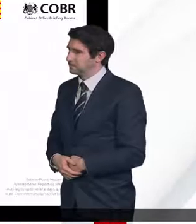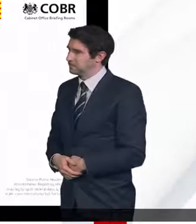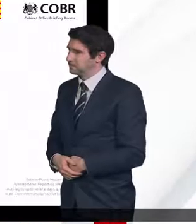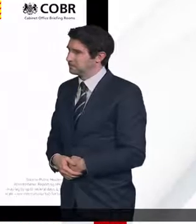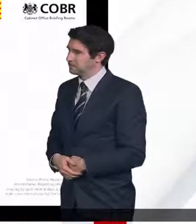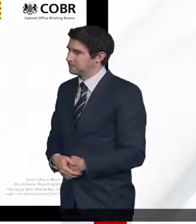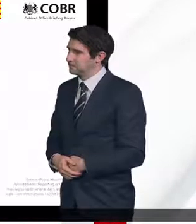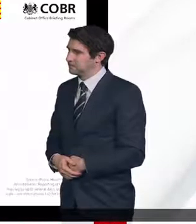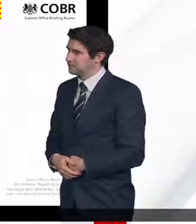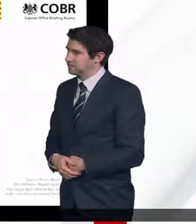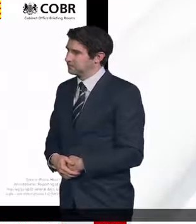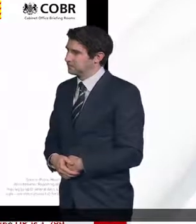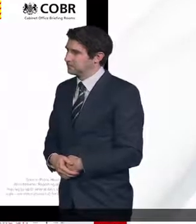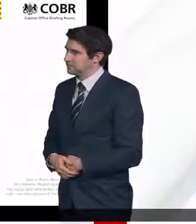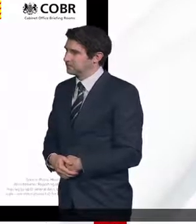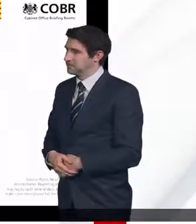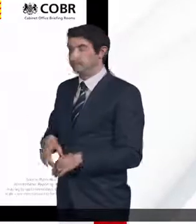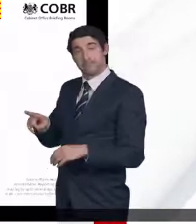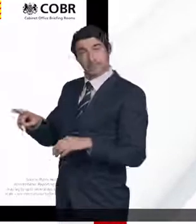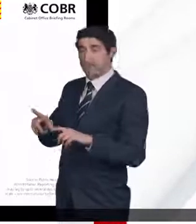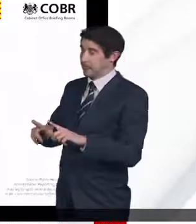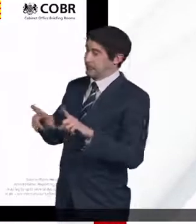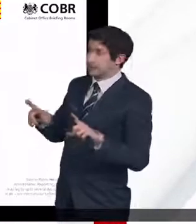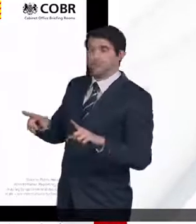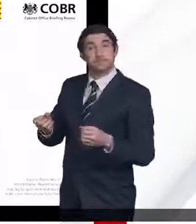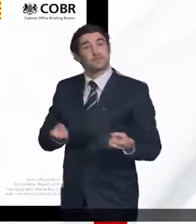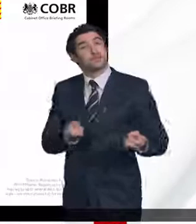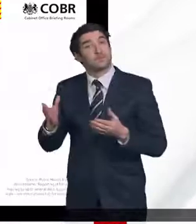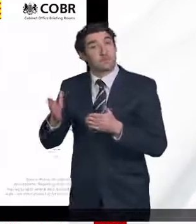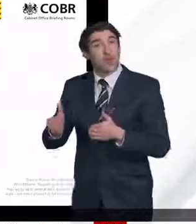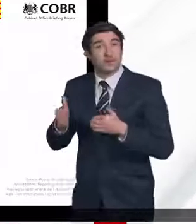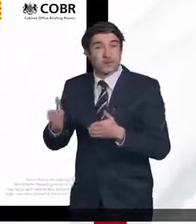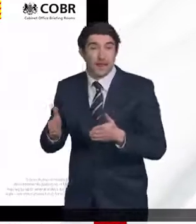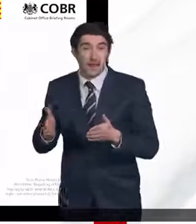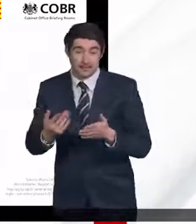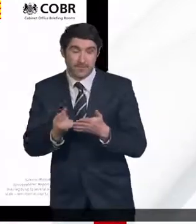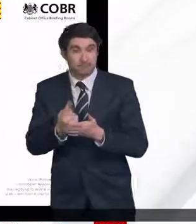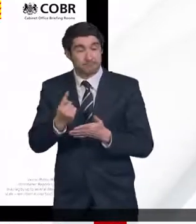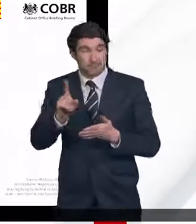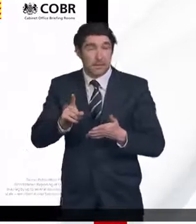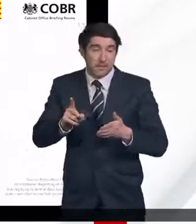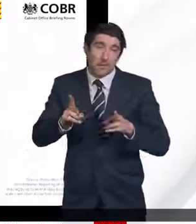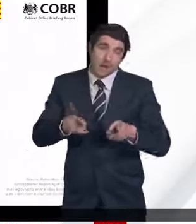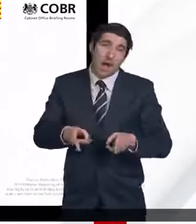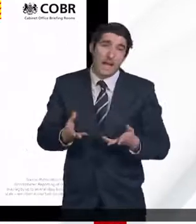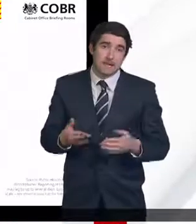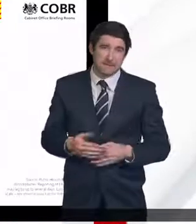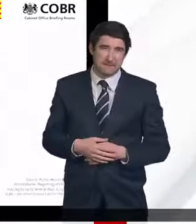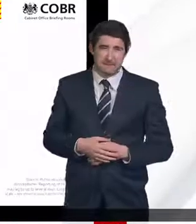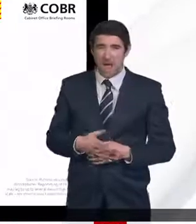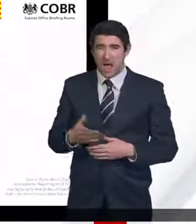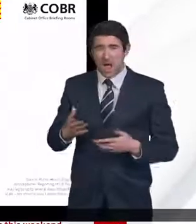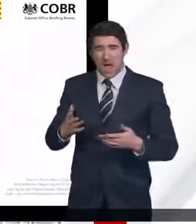hospitalisation, unfortunately, some people who are hospitalised do die. Every death is tragic, and we absolutely need to